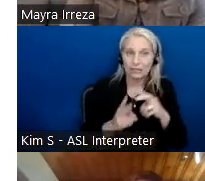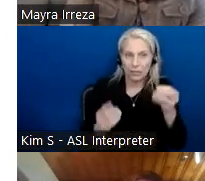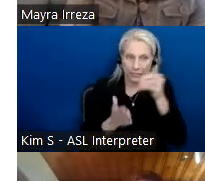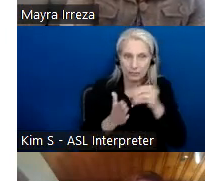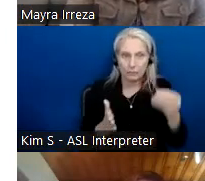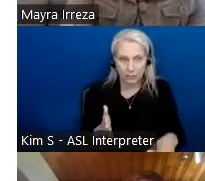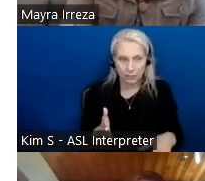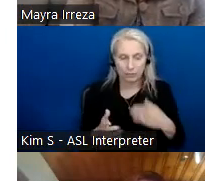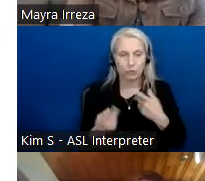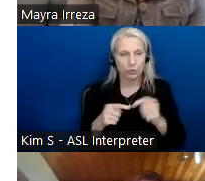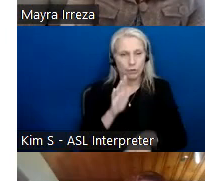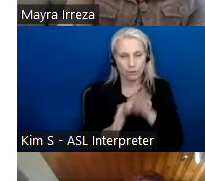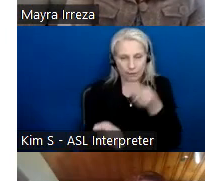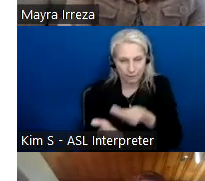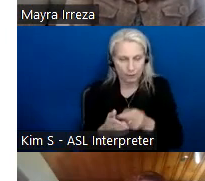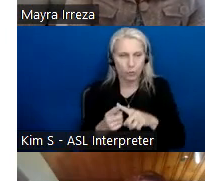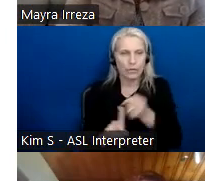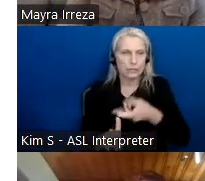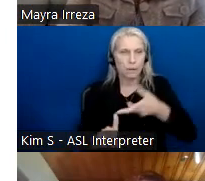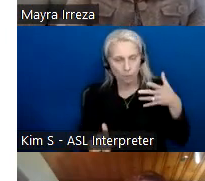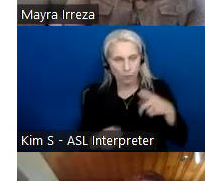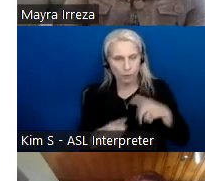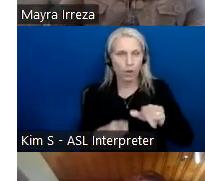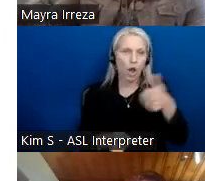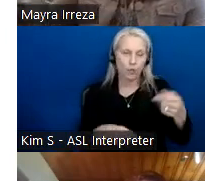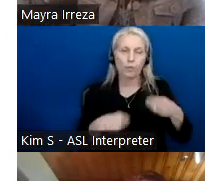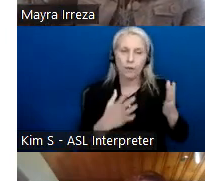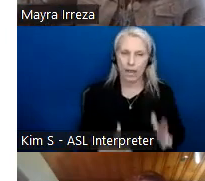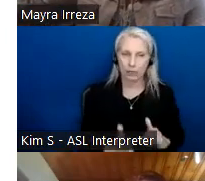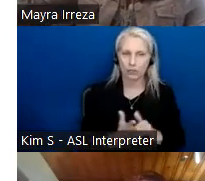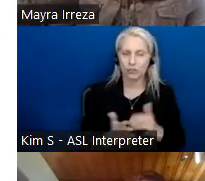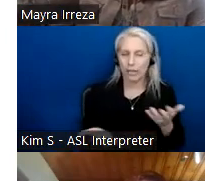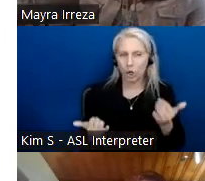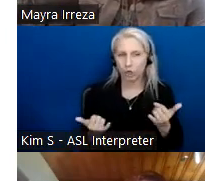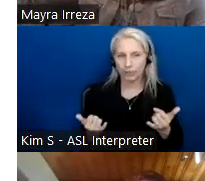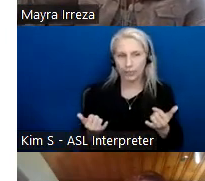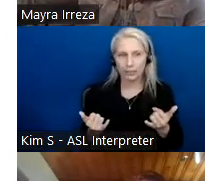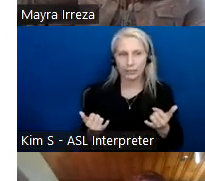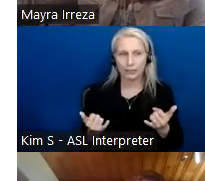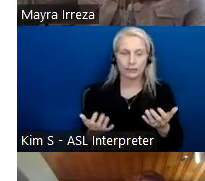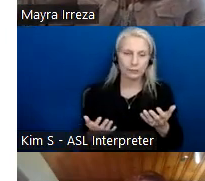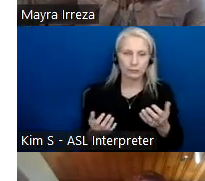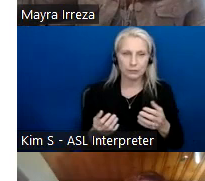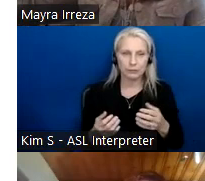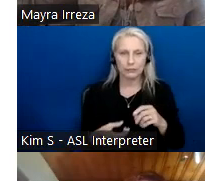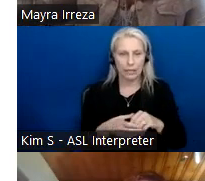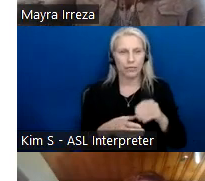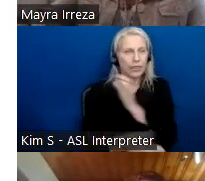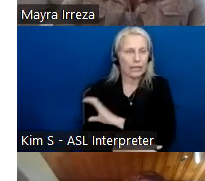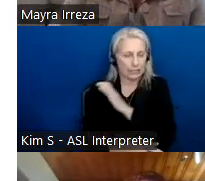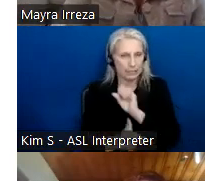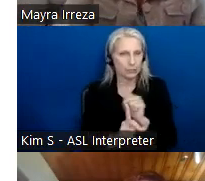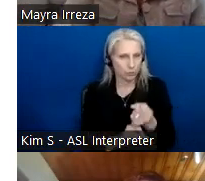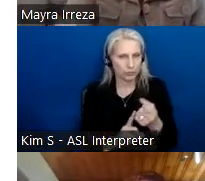to try and expand this out to other providers, but currently the providers in the clinical setting